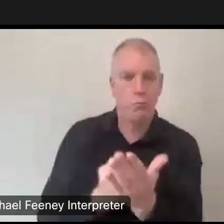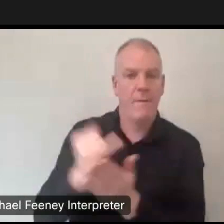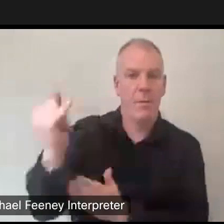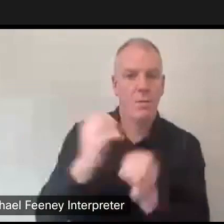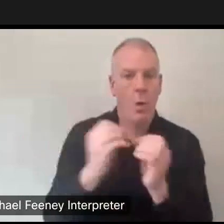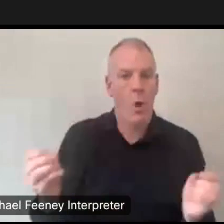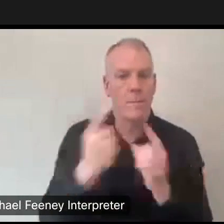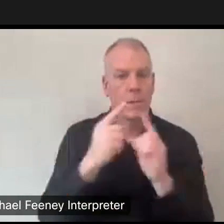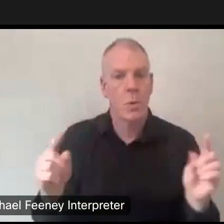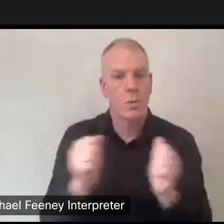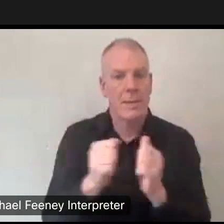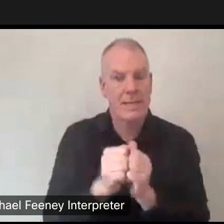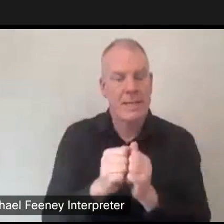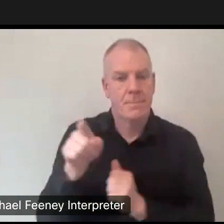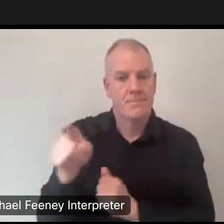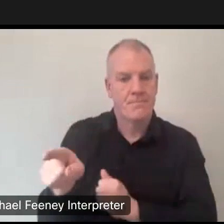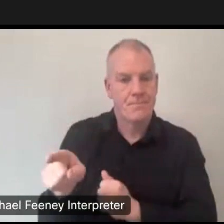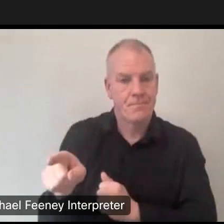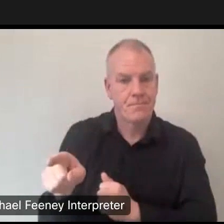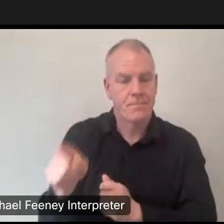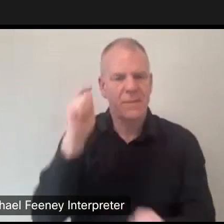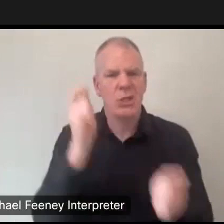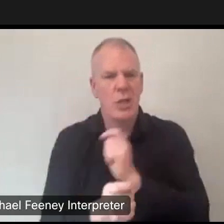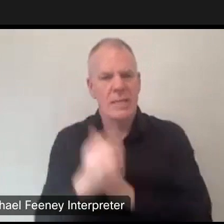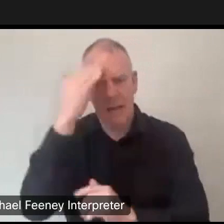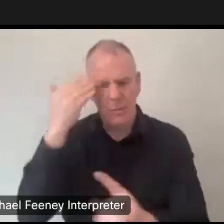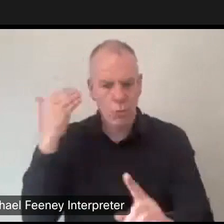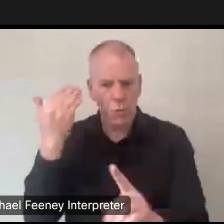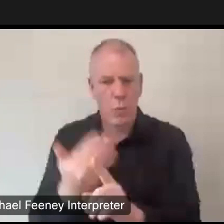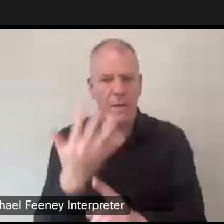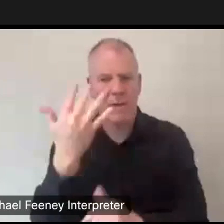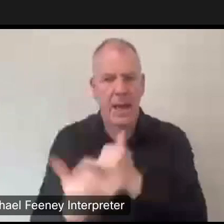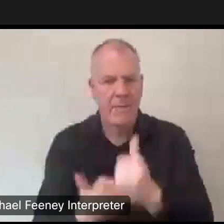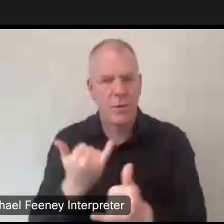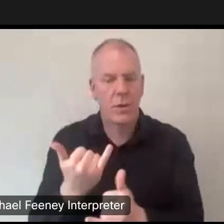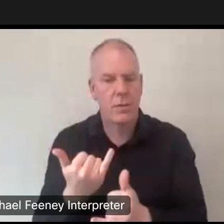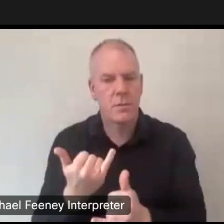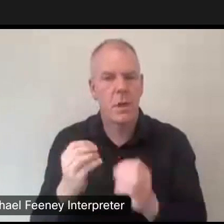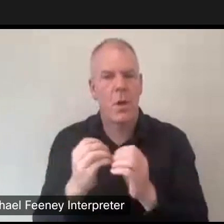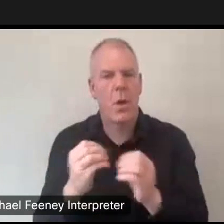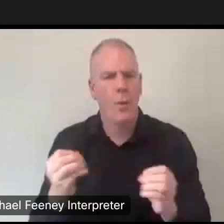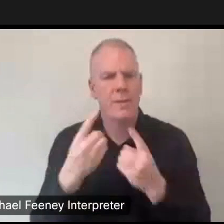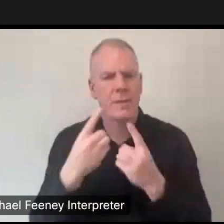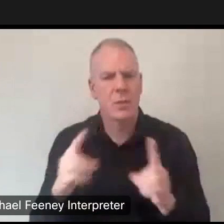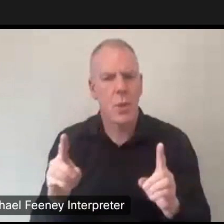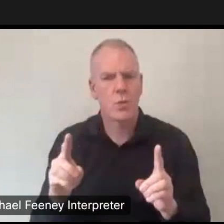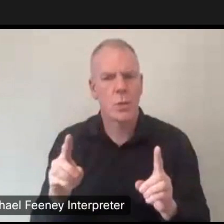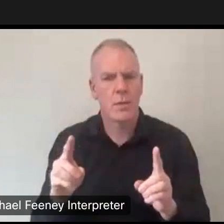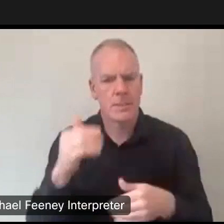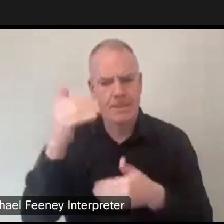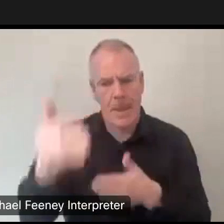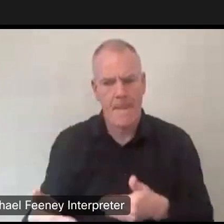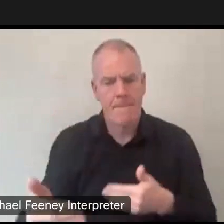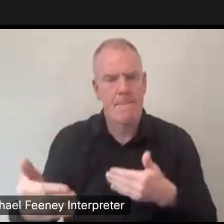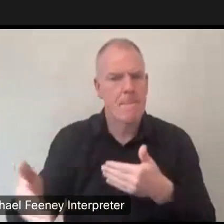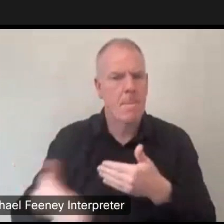meeting, can they change their mind during that period, or is the open disclosure period closed?